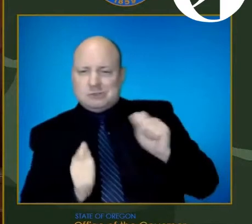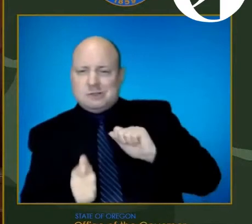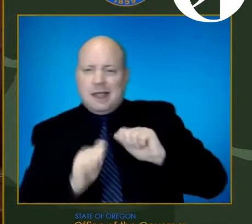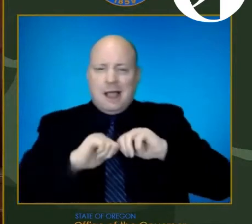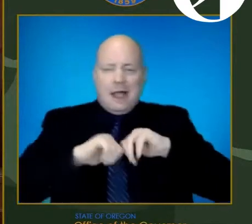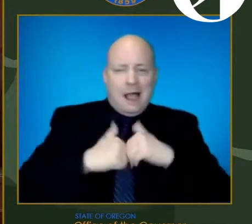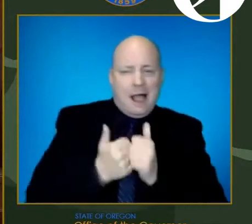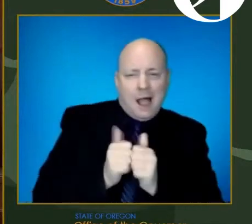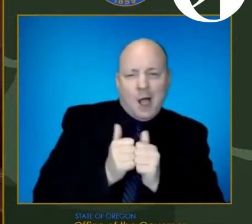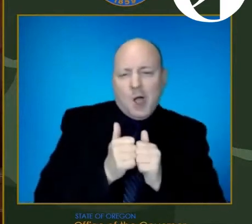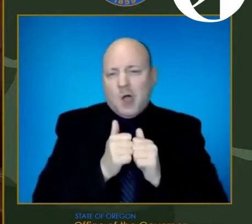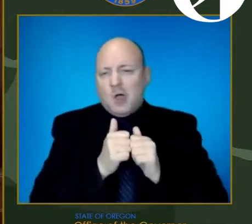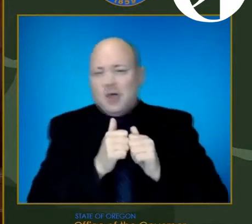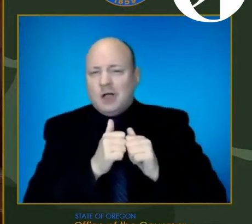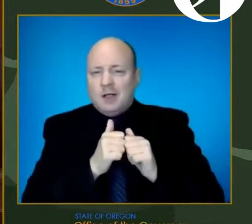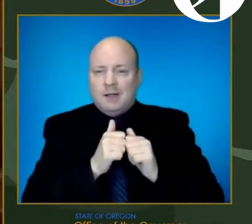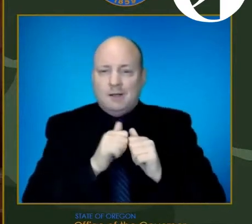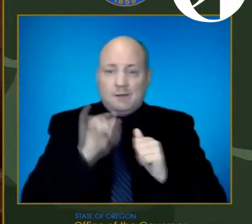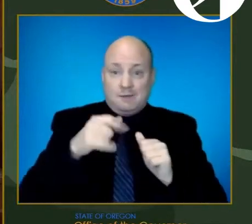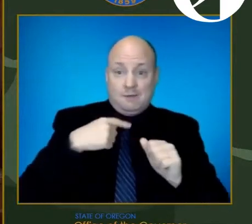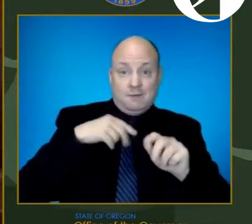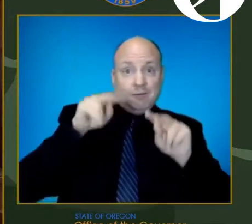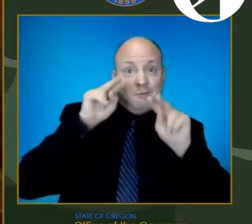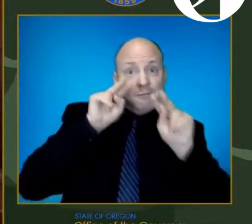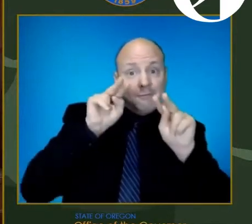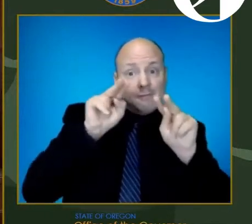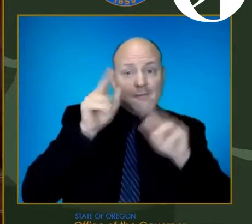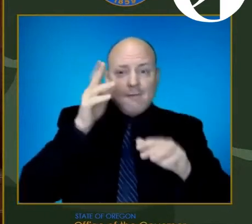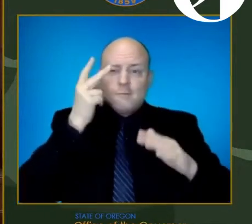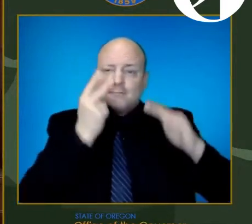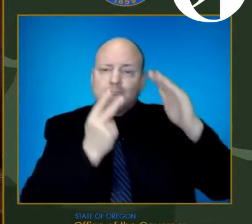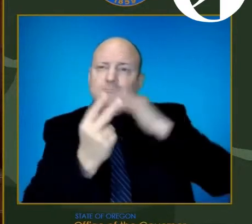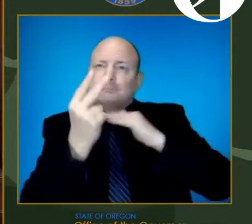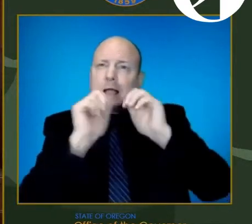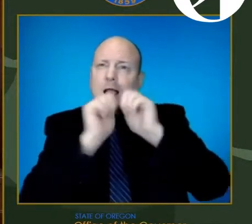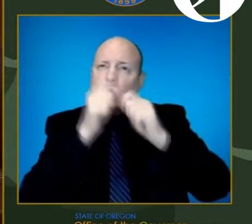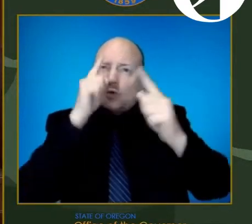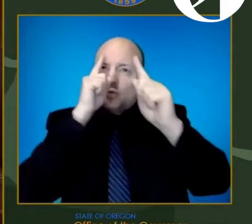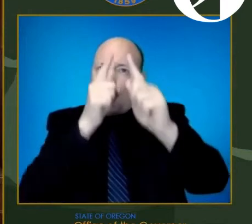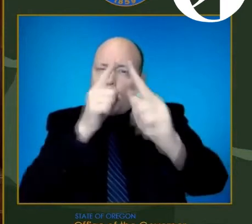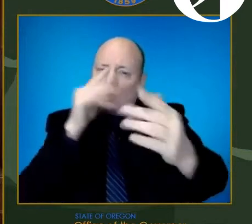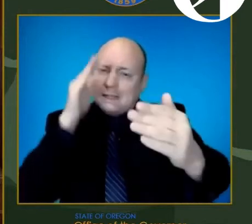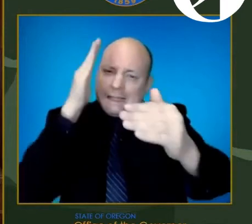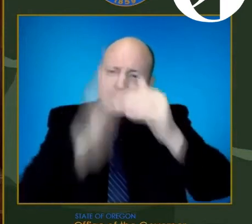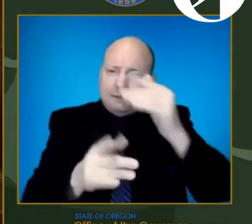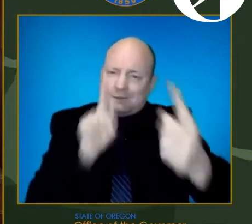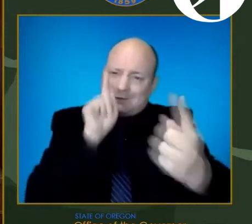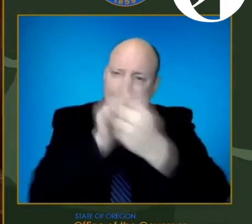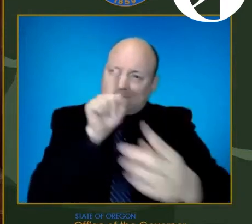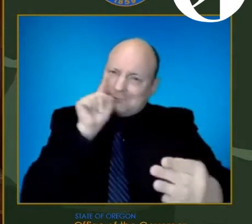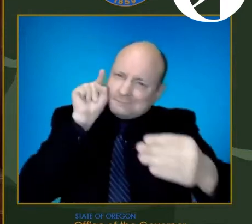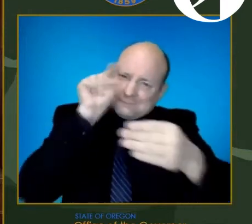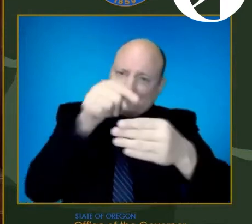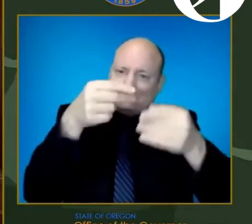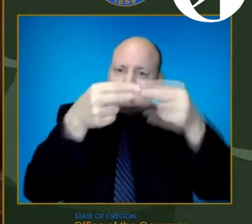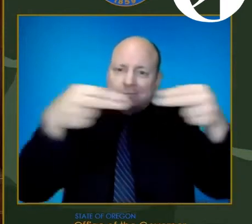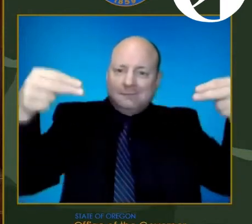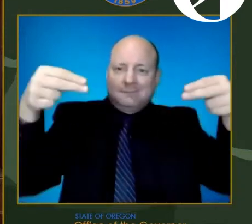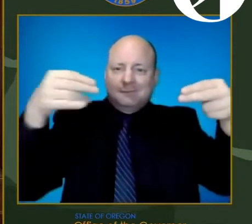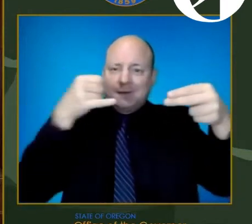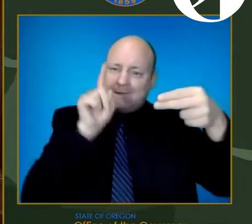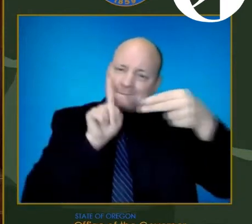pace, and keep your eyes on the finish line. The goal is not only to finish, but to finish